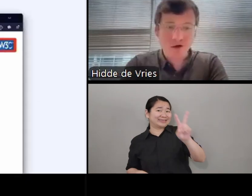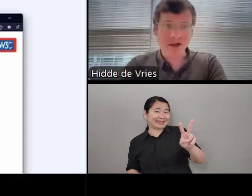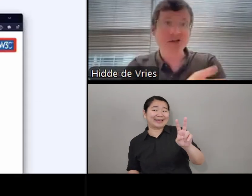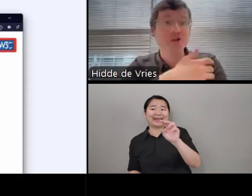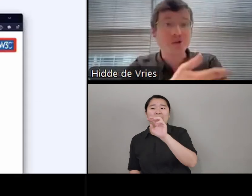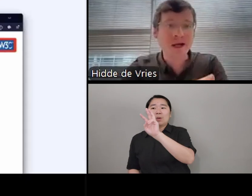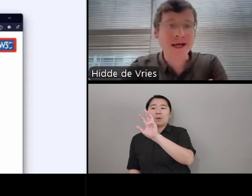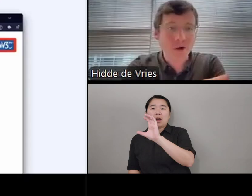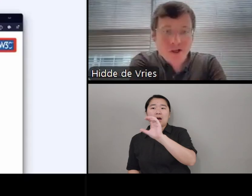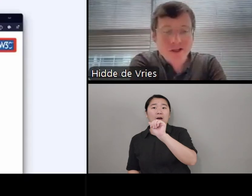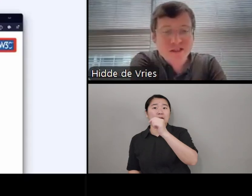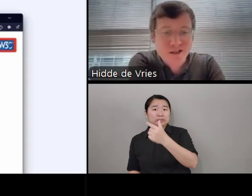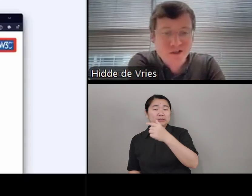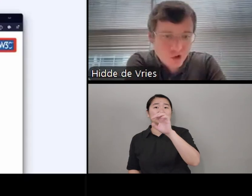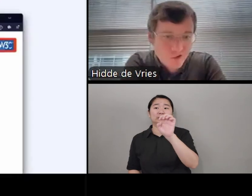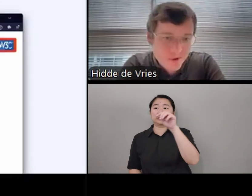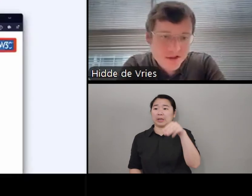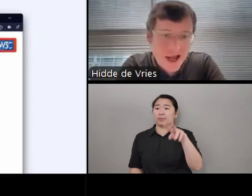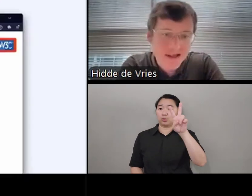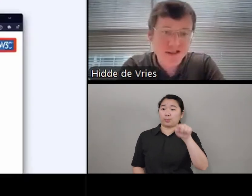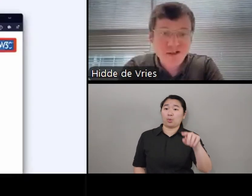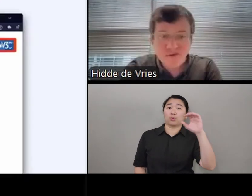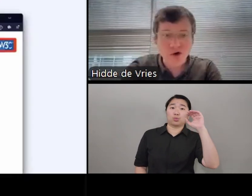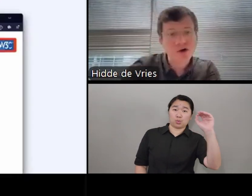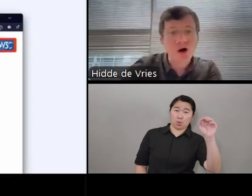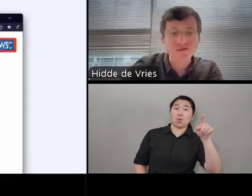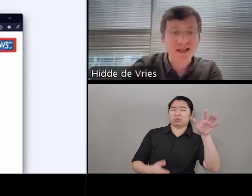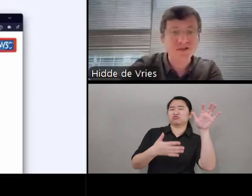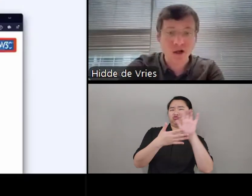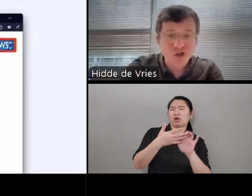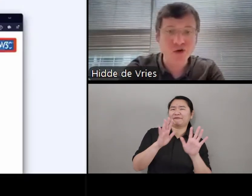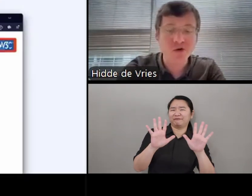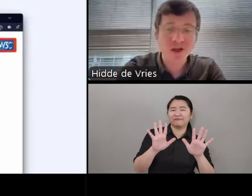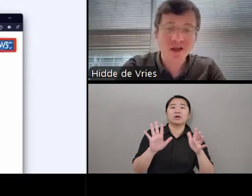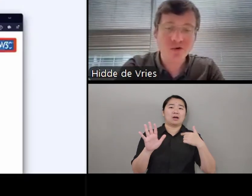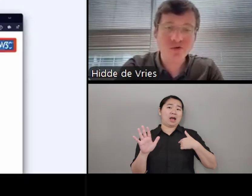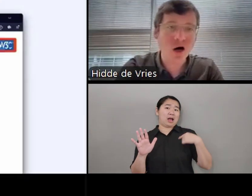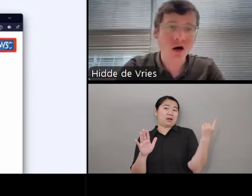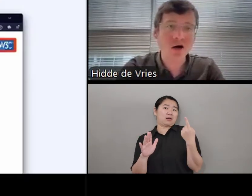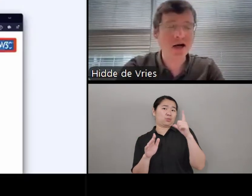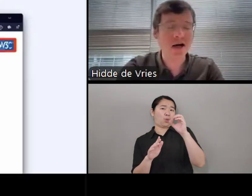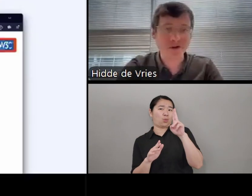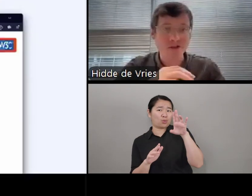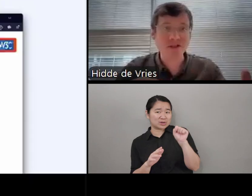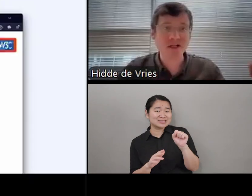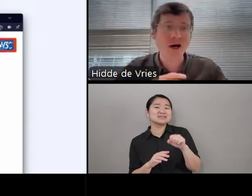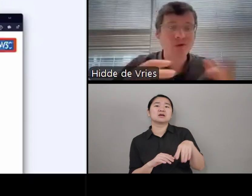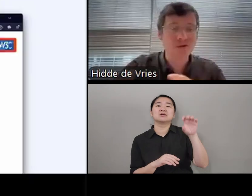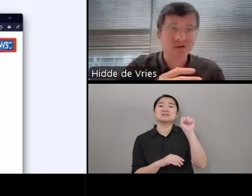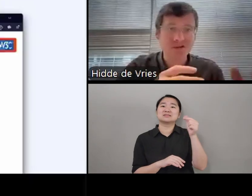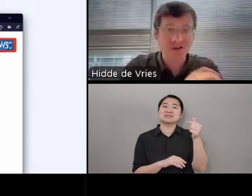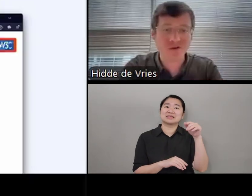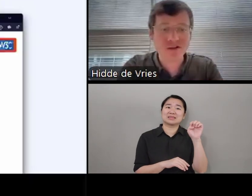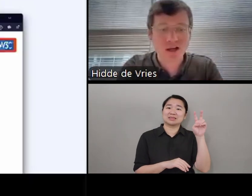and my colleague Jeroen at Logius at the Dutch government, and Steve Faulkner of Tetralogical, who are a consultancy that help with